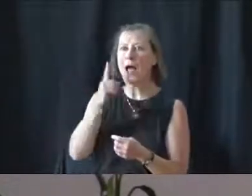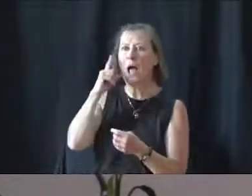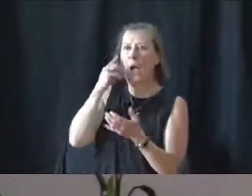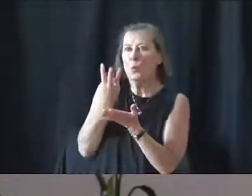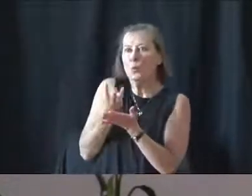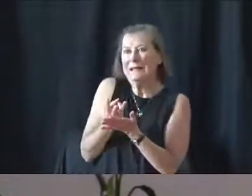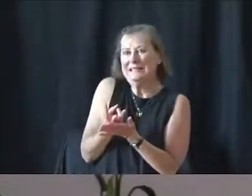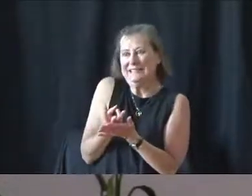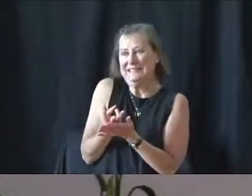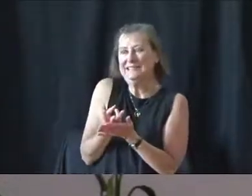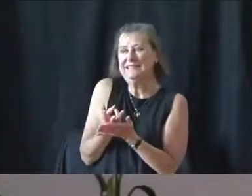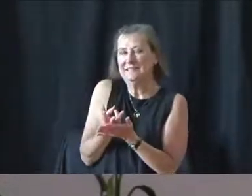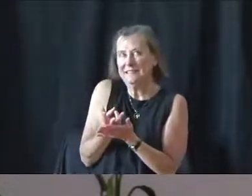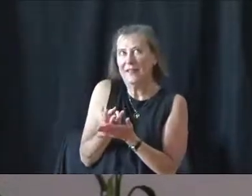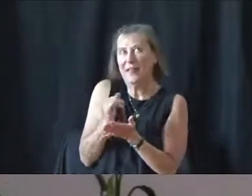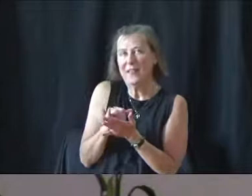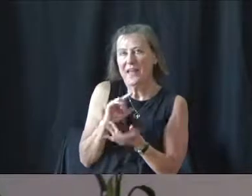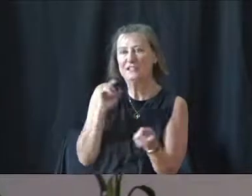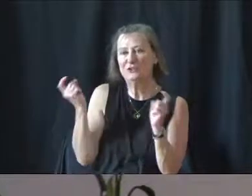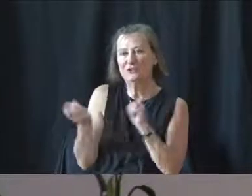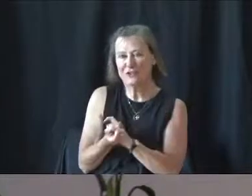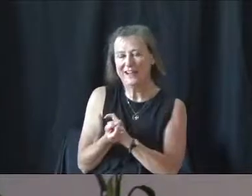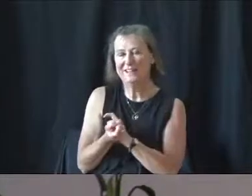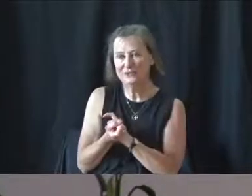witness that had changed.